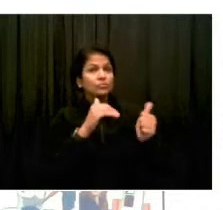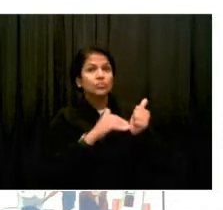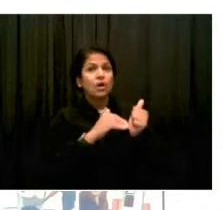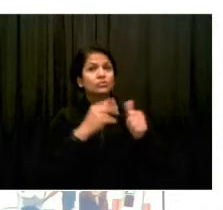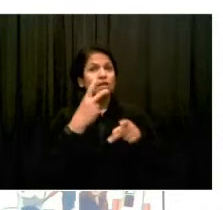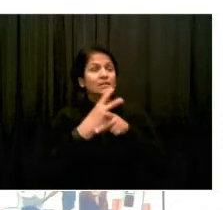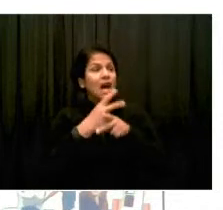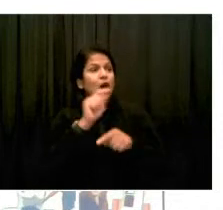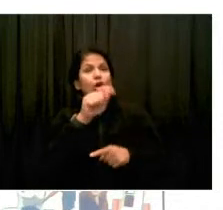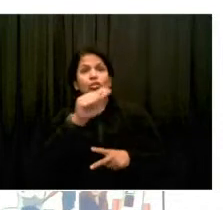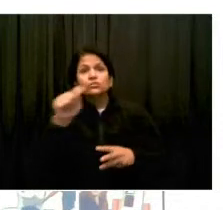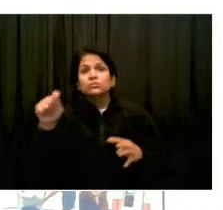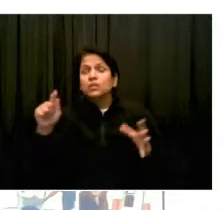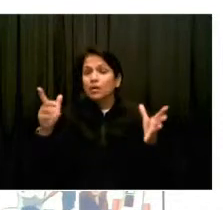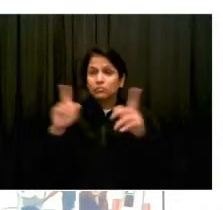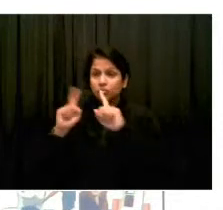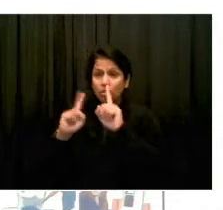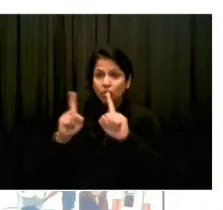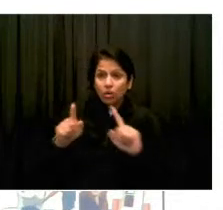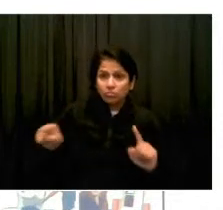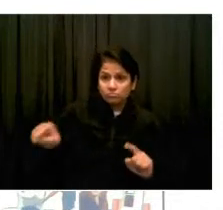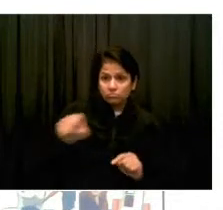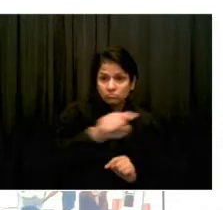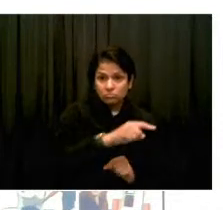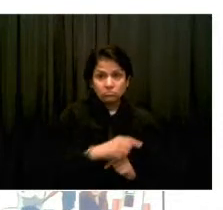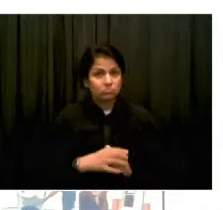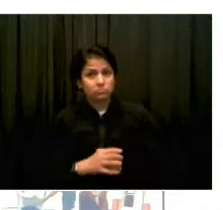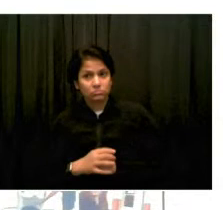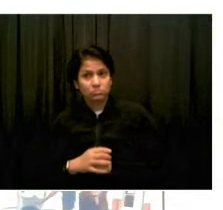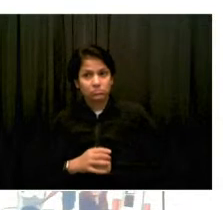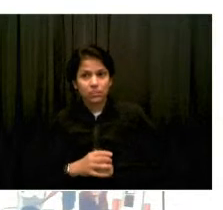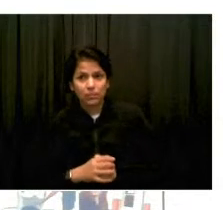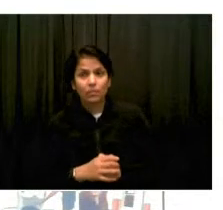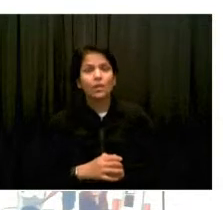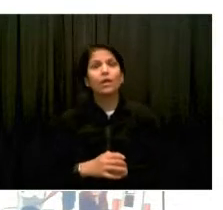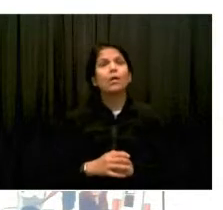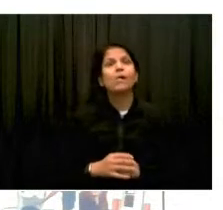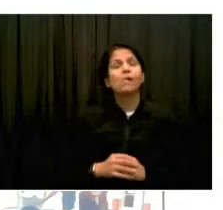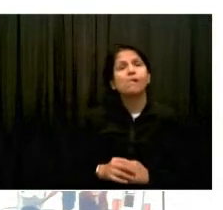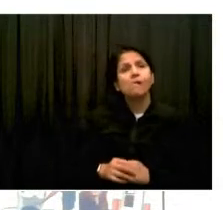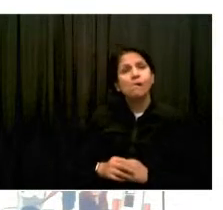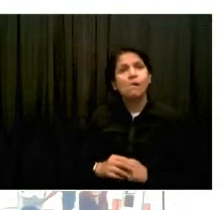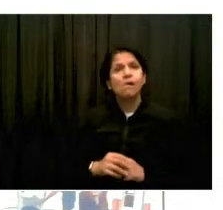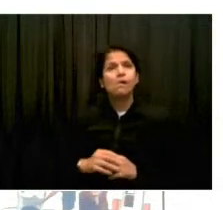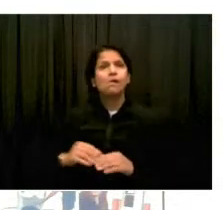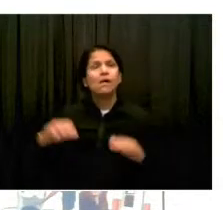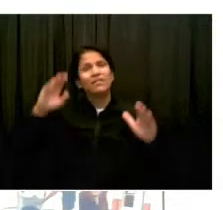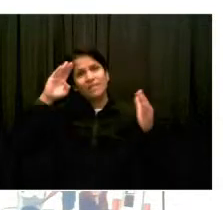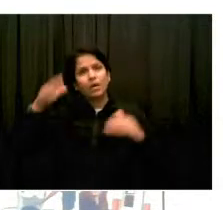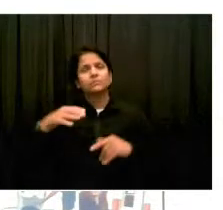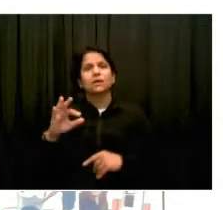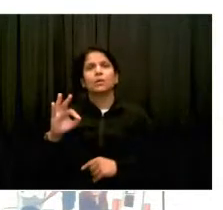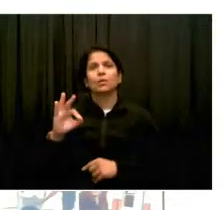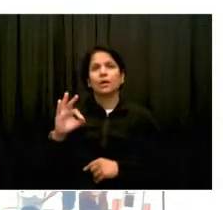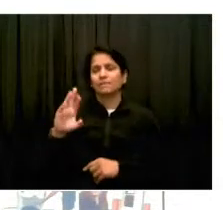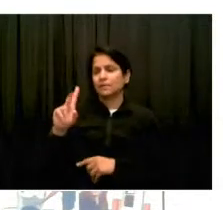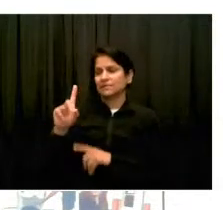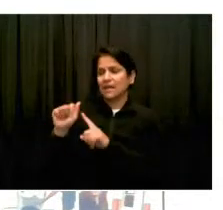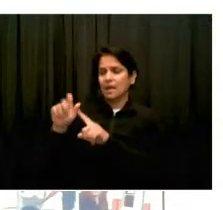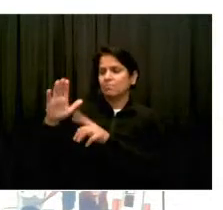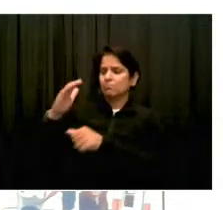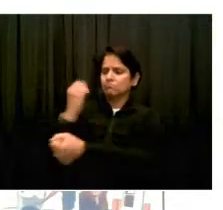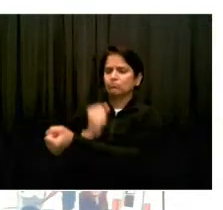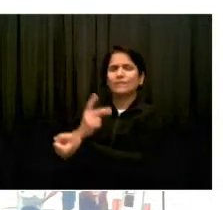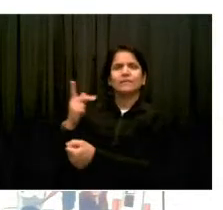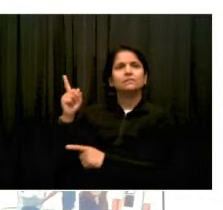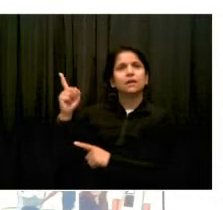not so much about getting to FDA approval, but just having a bit of time to have seen